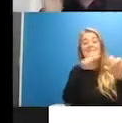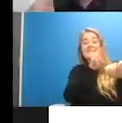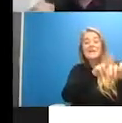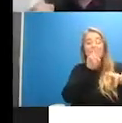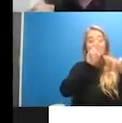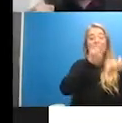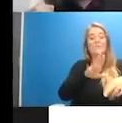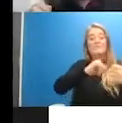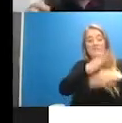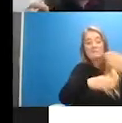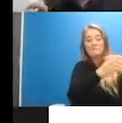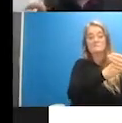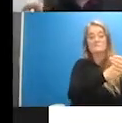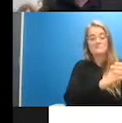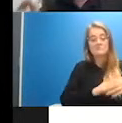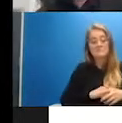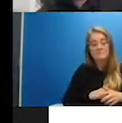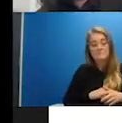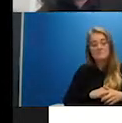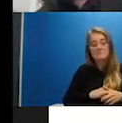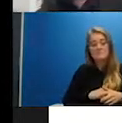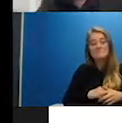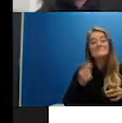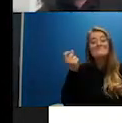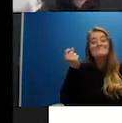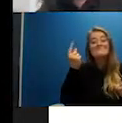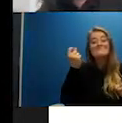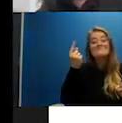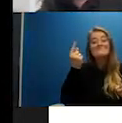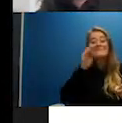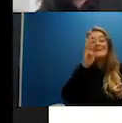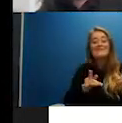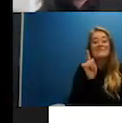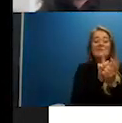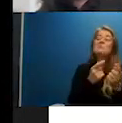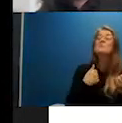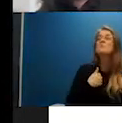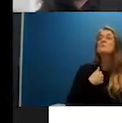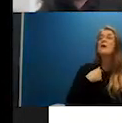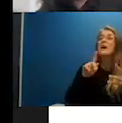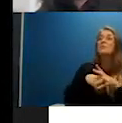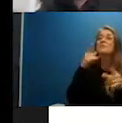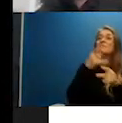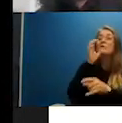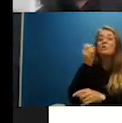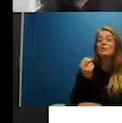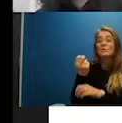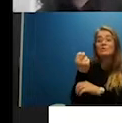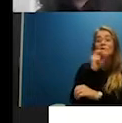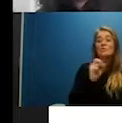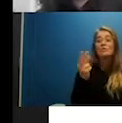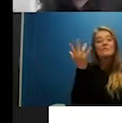violation. I have never met anybody who said, I started drinking at 12 because I wanted to become an alcoholic. They don't say that.